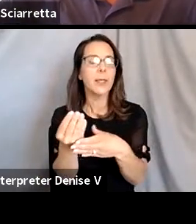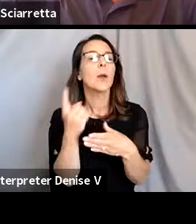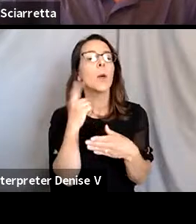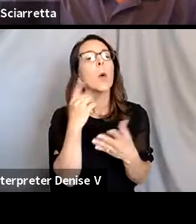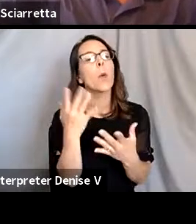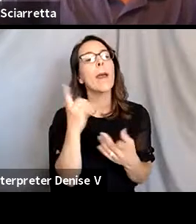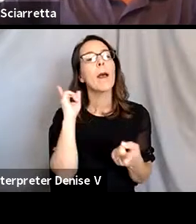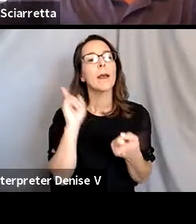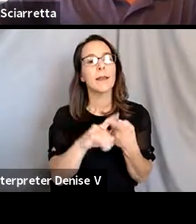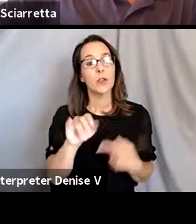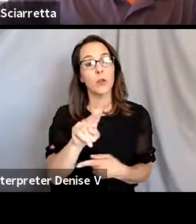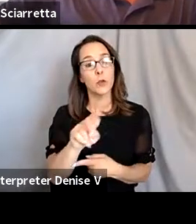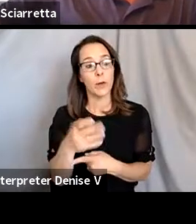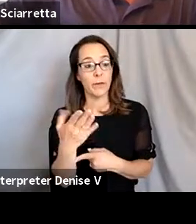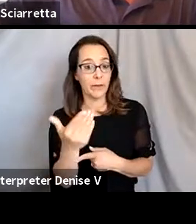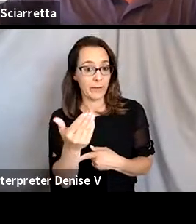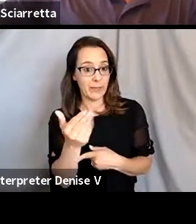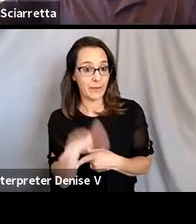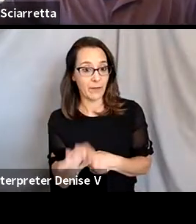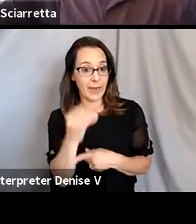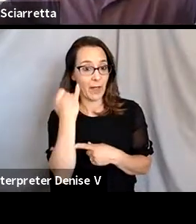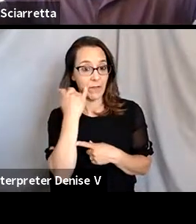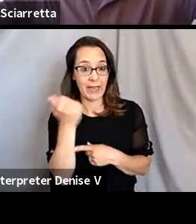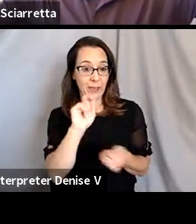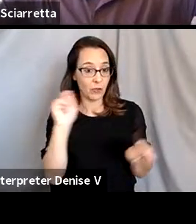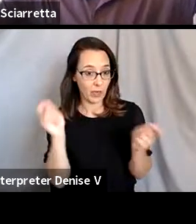any changes that we can make to that.